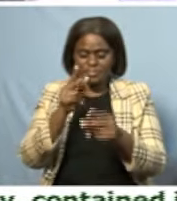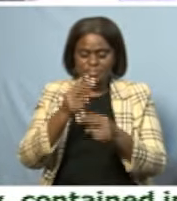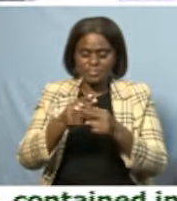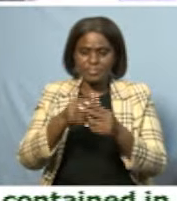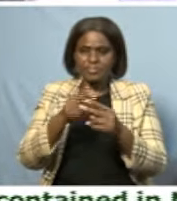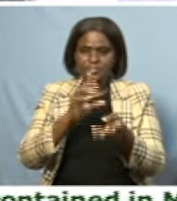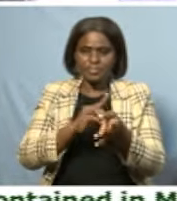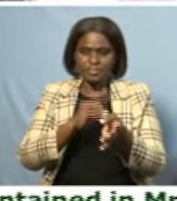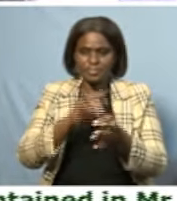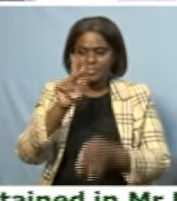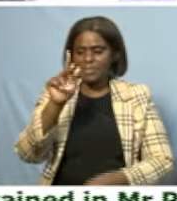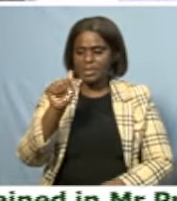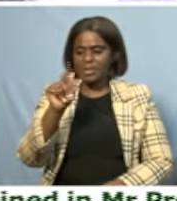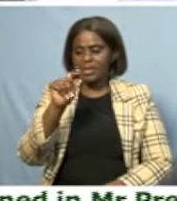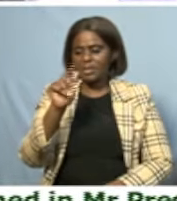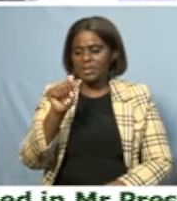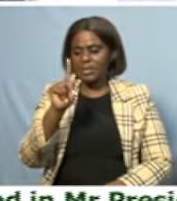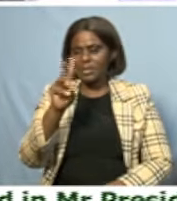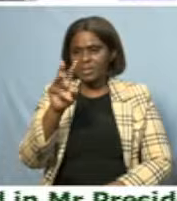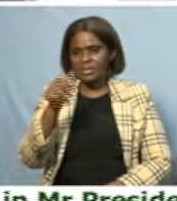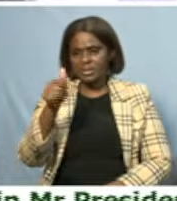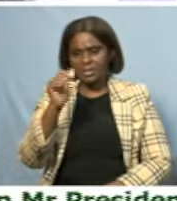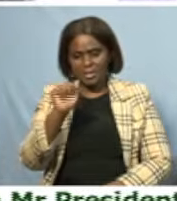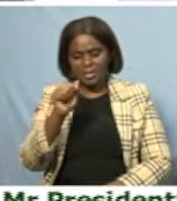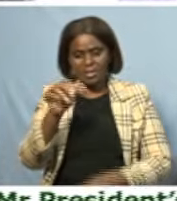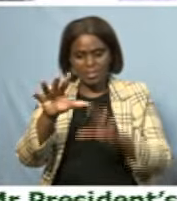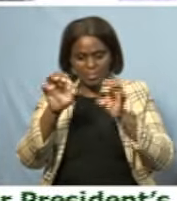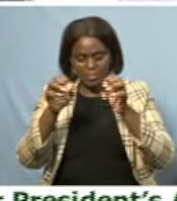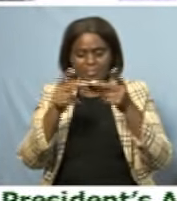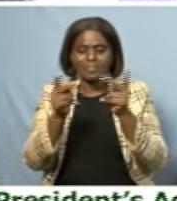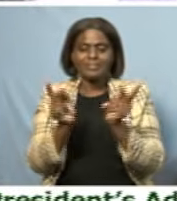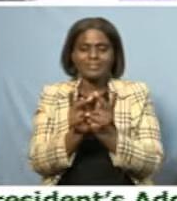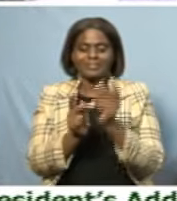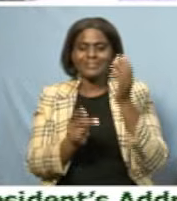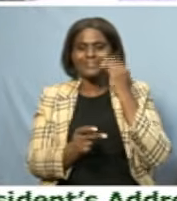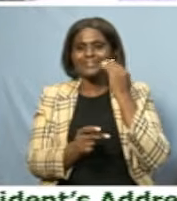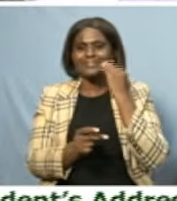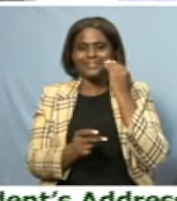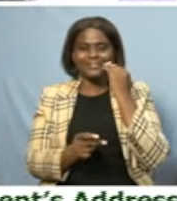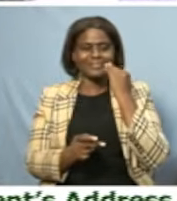here. And maybe they can be considered for cabinet positions. Yeah.